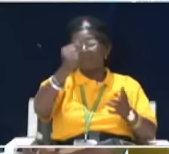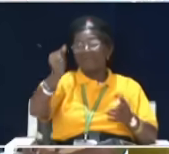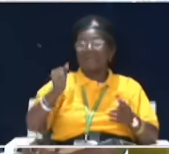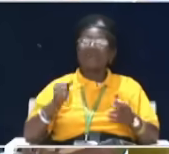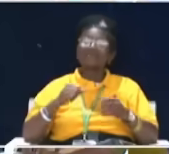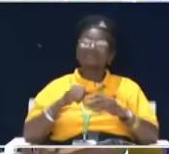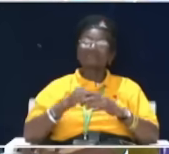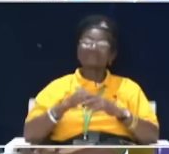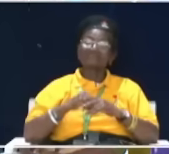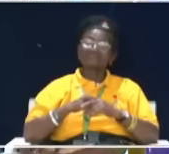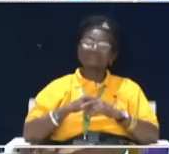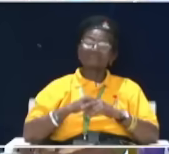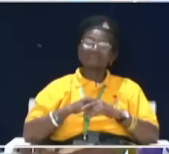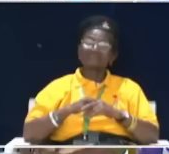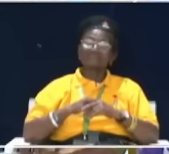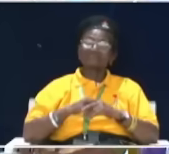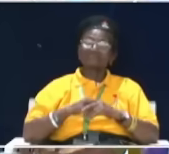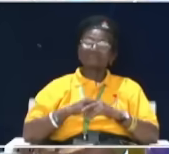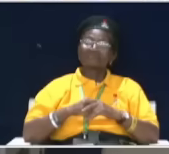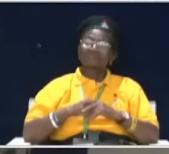Ori le ma je.